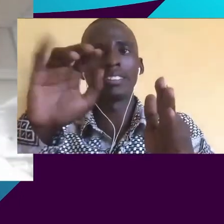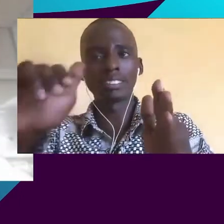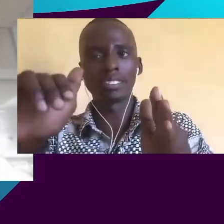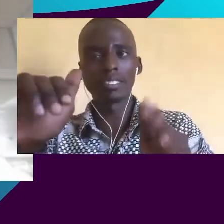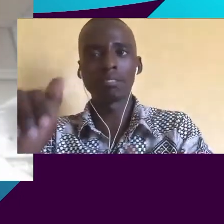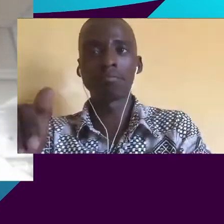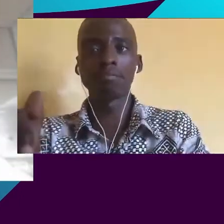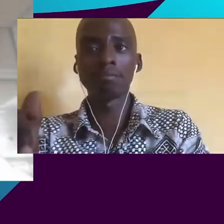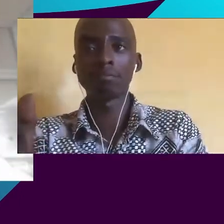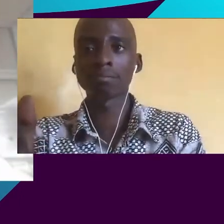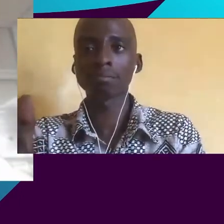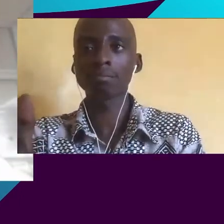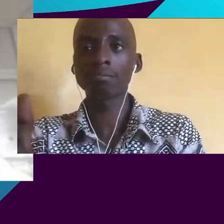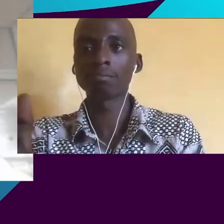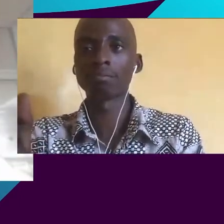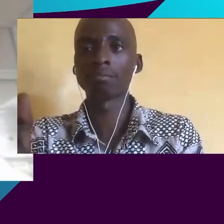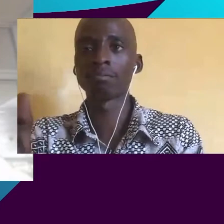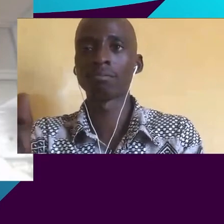Yes, Lydia?